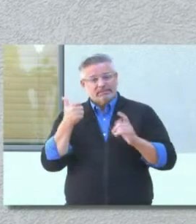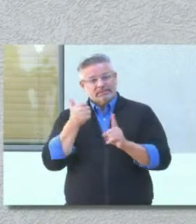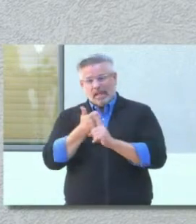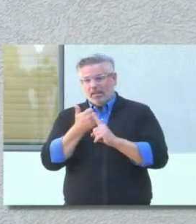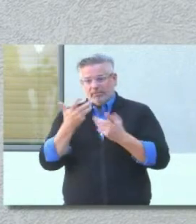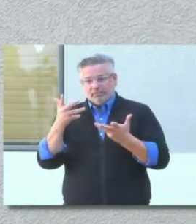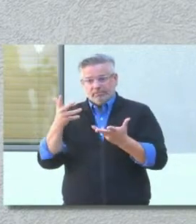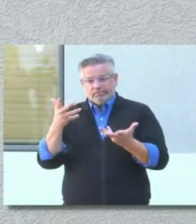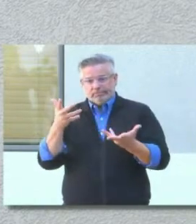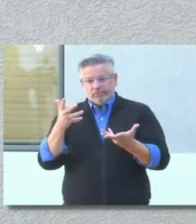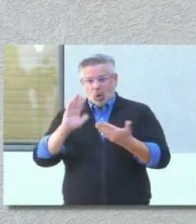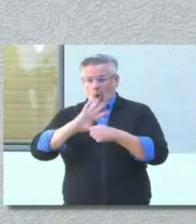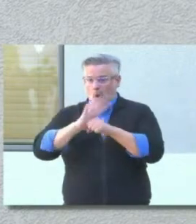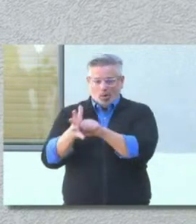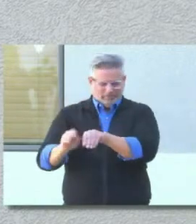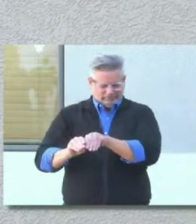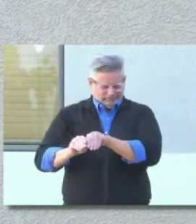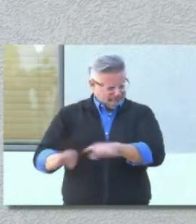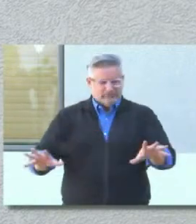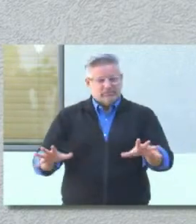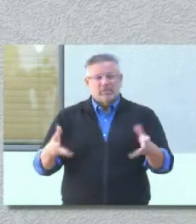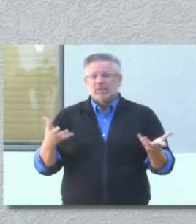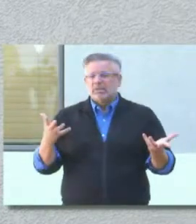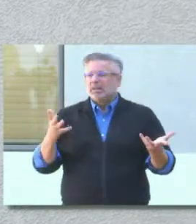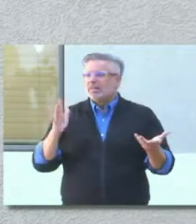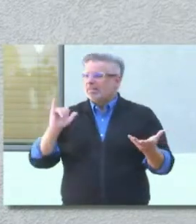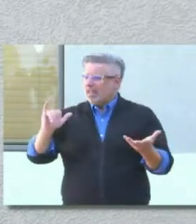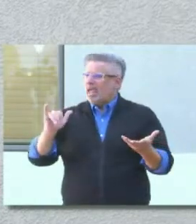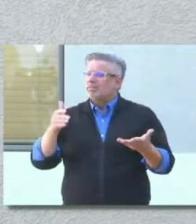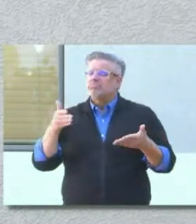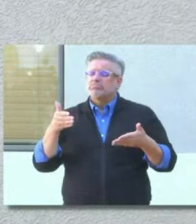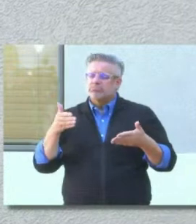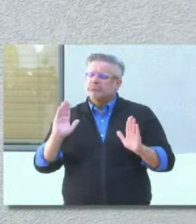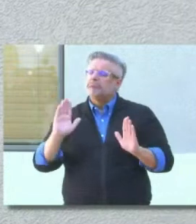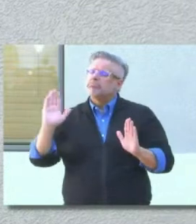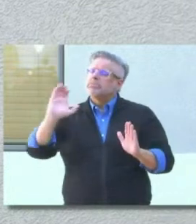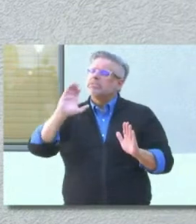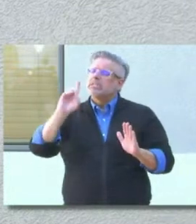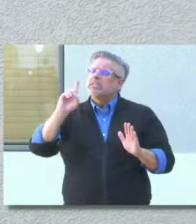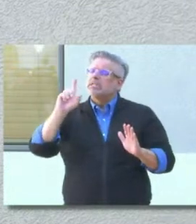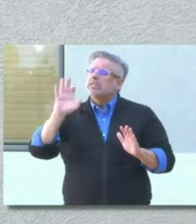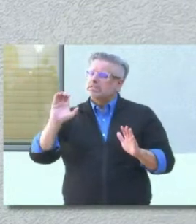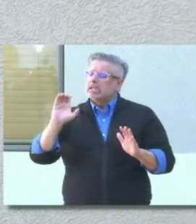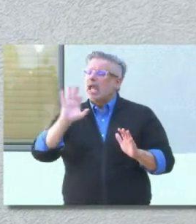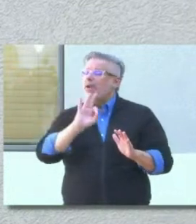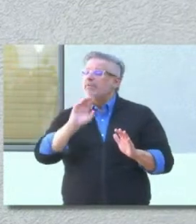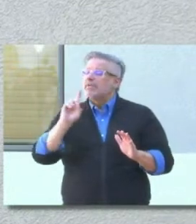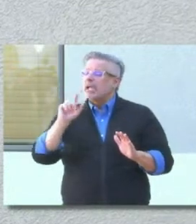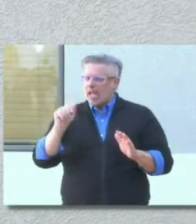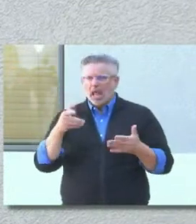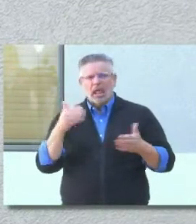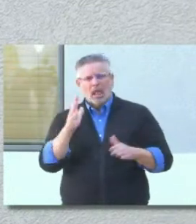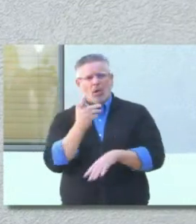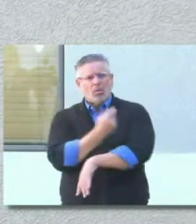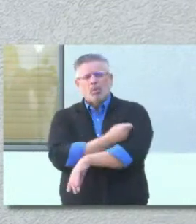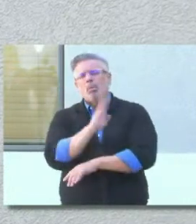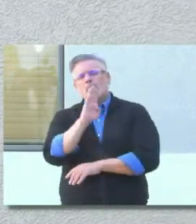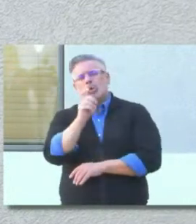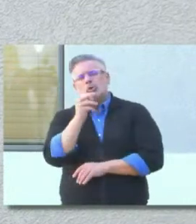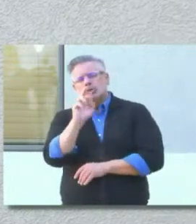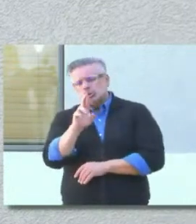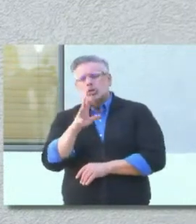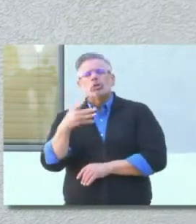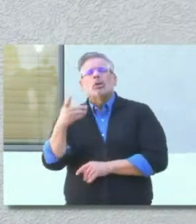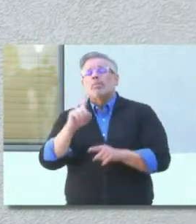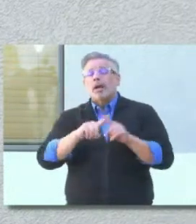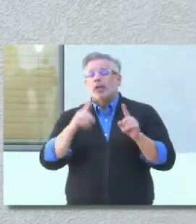by COVID. And in all of those cases, it's permissive by the CDC and the FDA to go ahead and get the booster. And we are saying, for